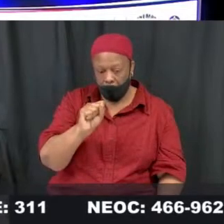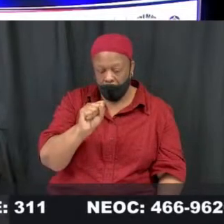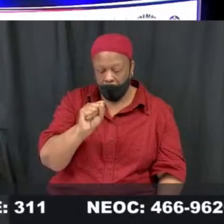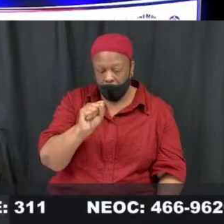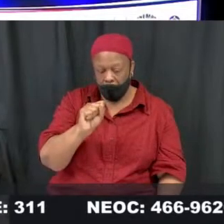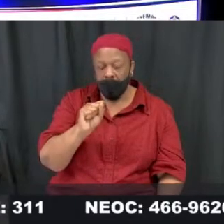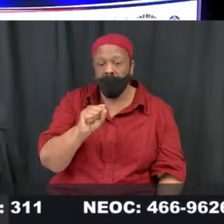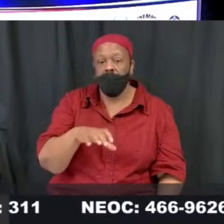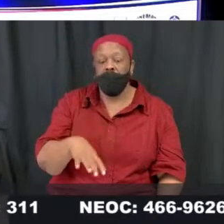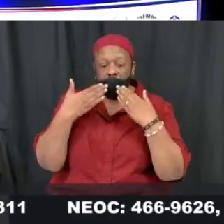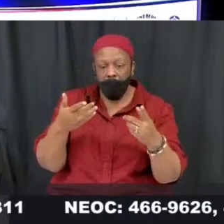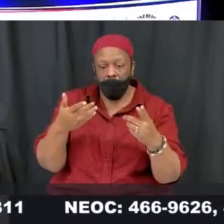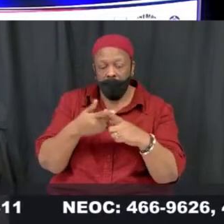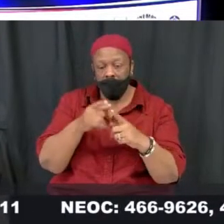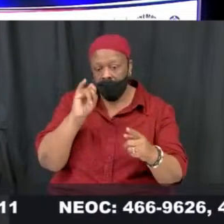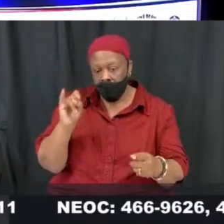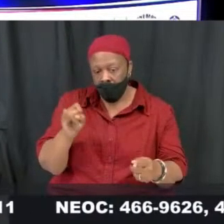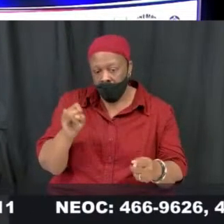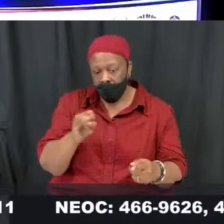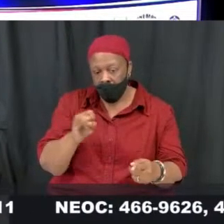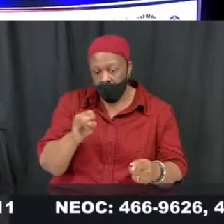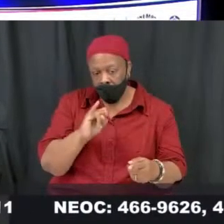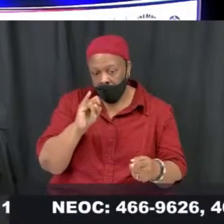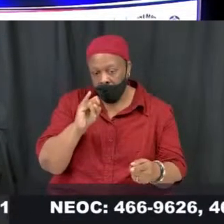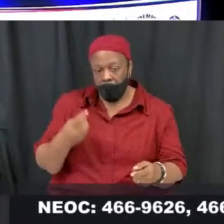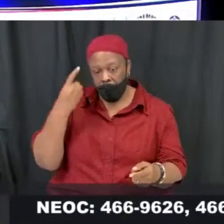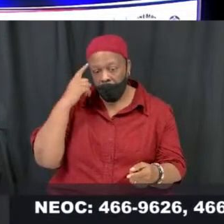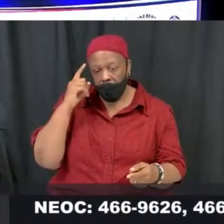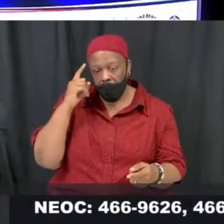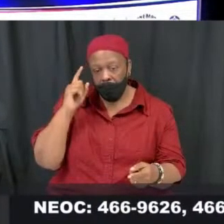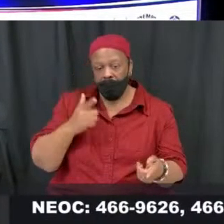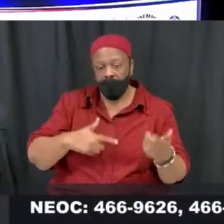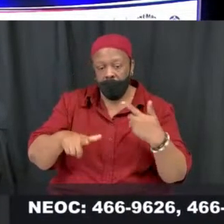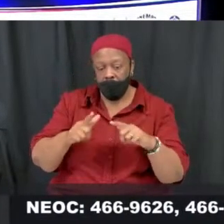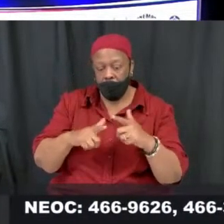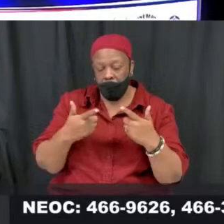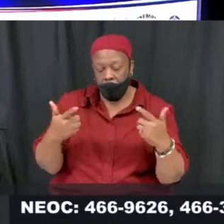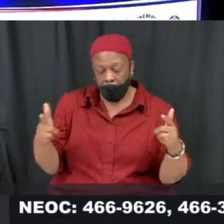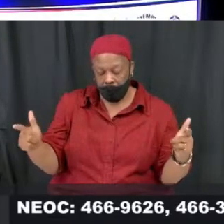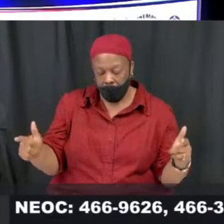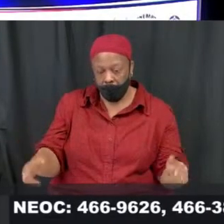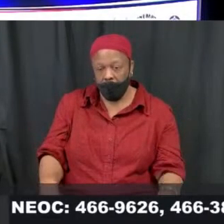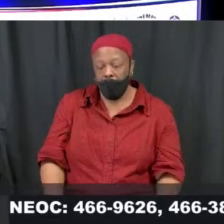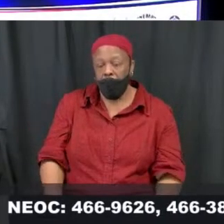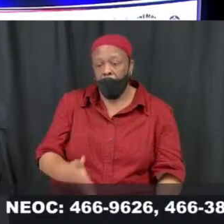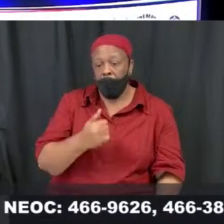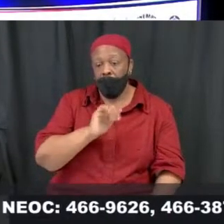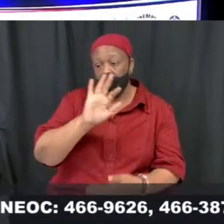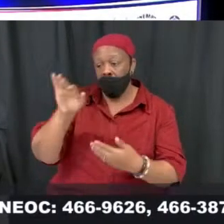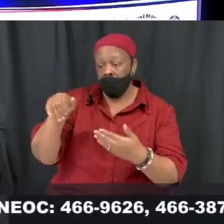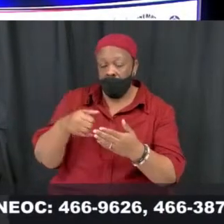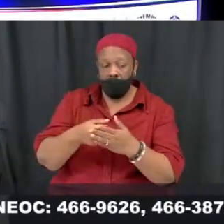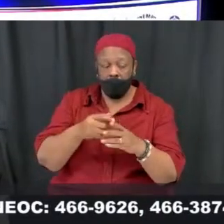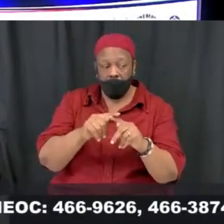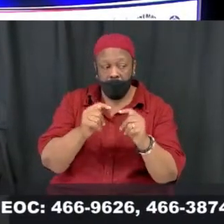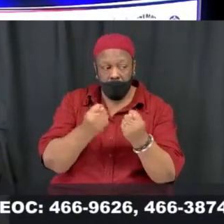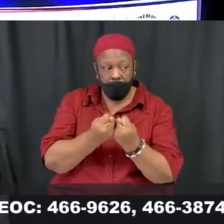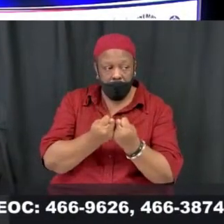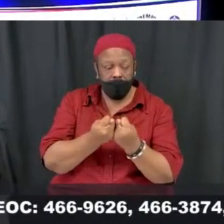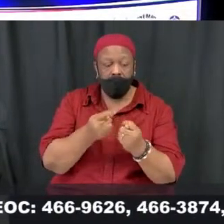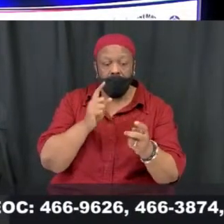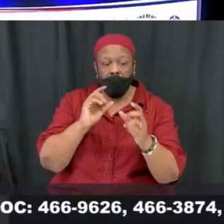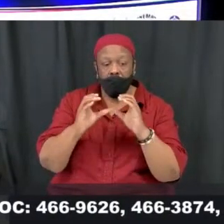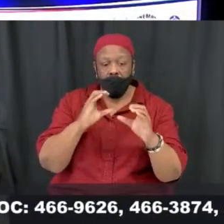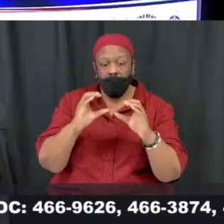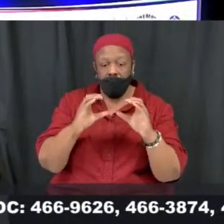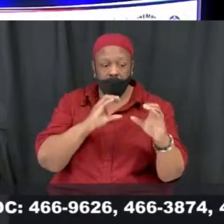thank Mrs. Christmas for her service of message, and I thank the entire communication team here